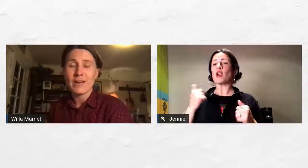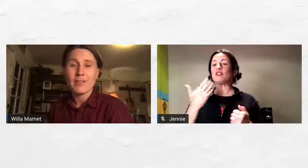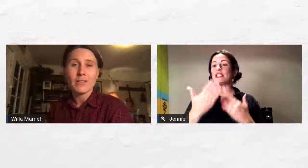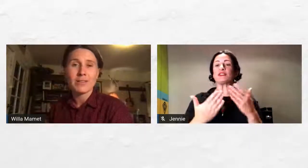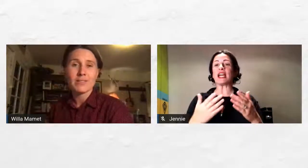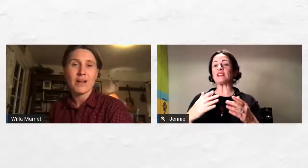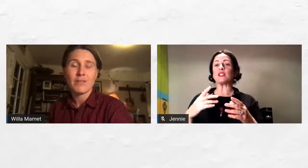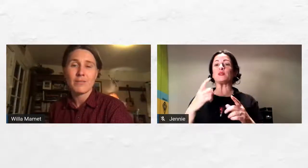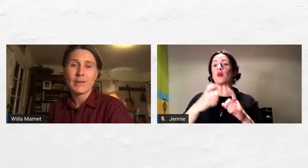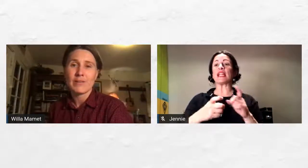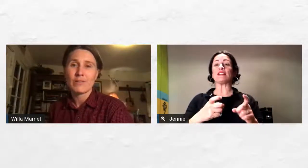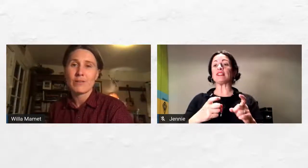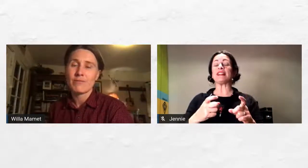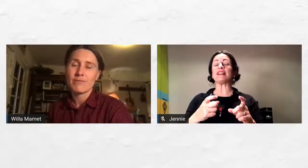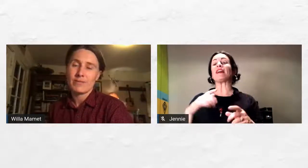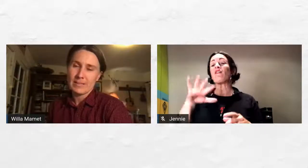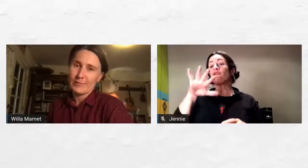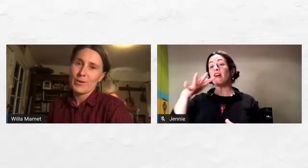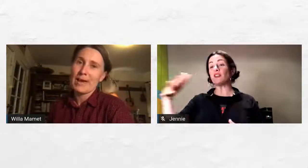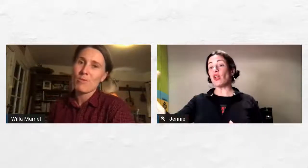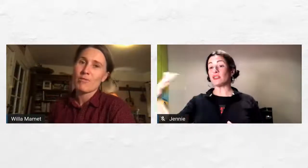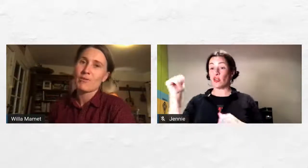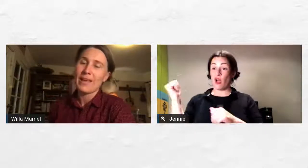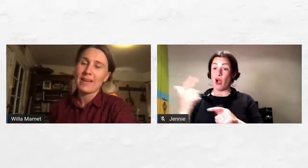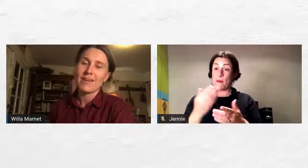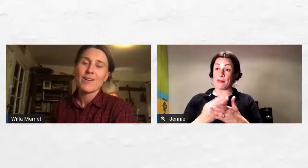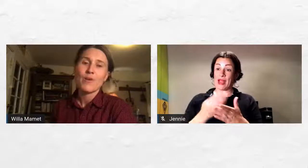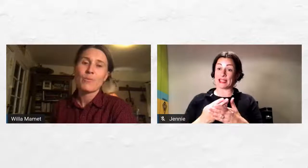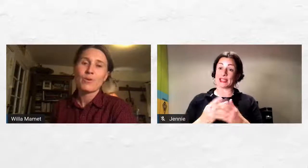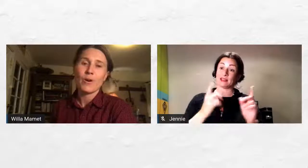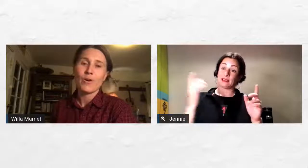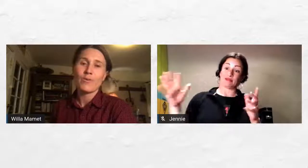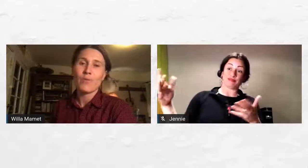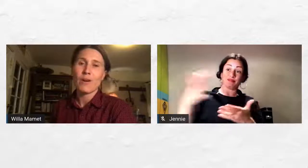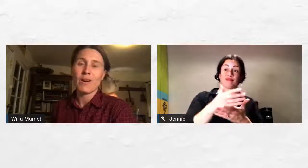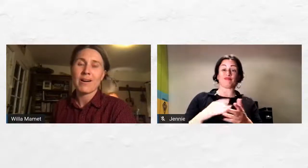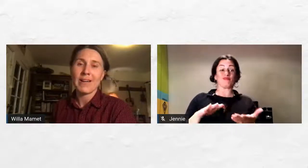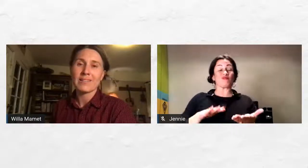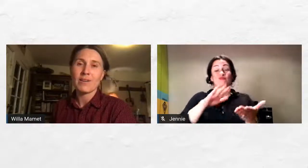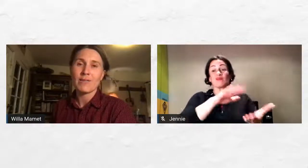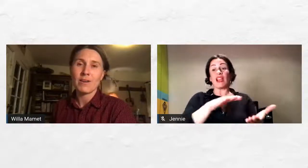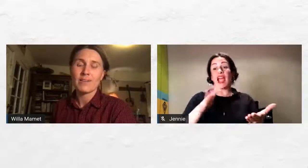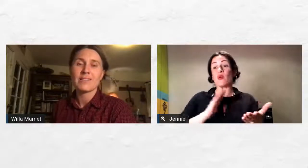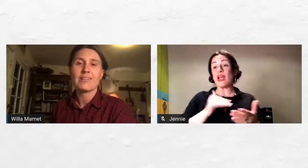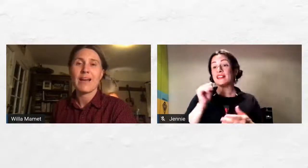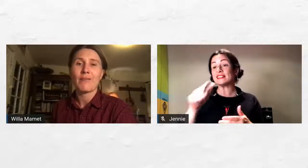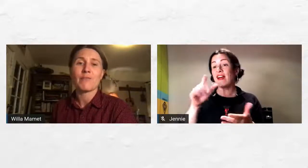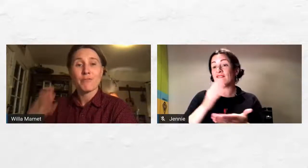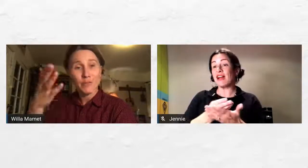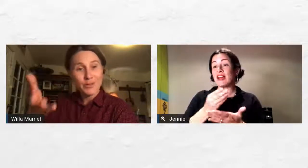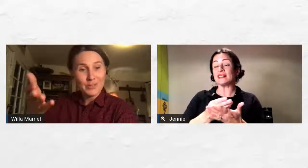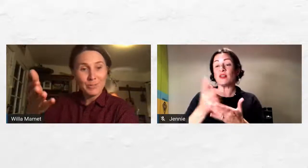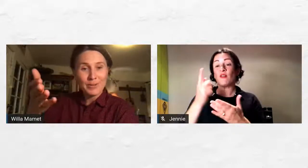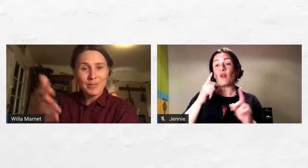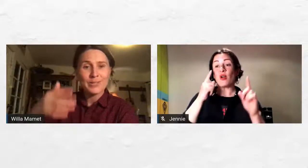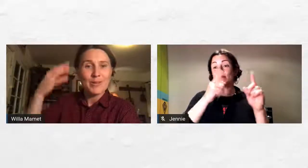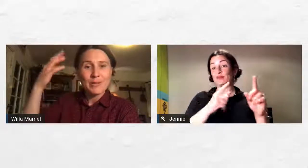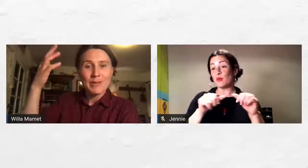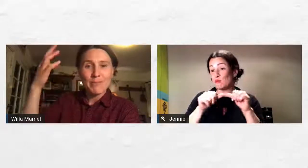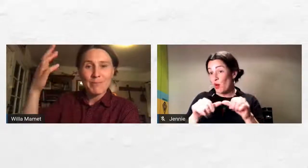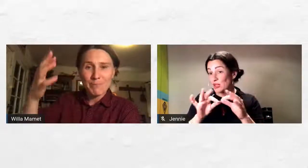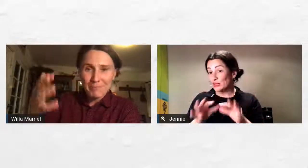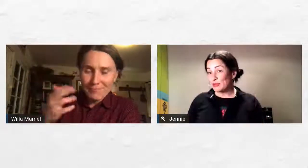donation of $5. All of the money that you give, less if you can't, more if you can, will go for our ASL fund to have further